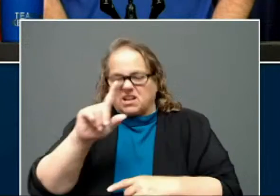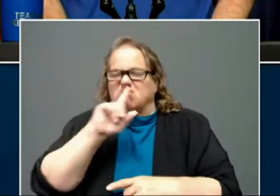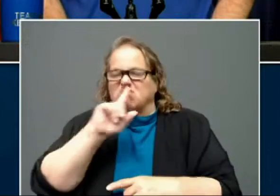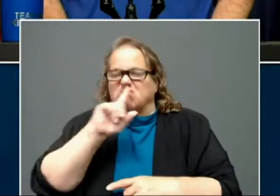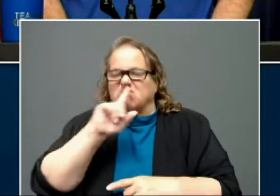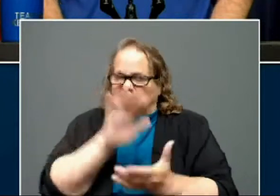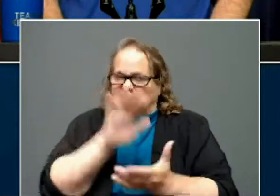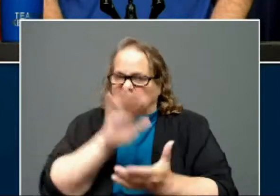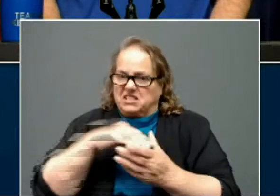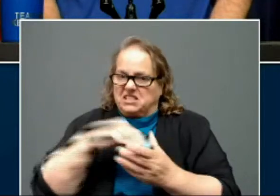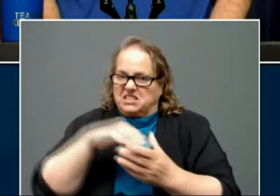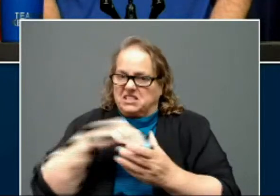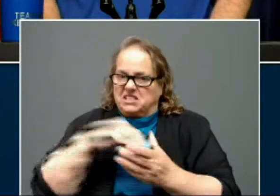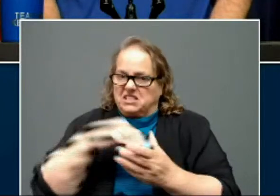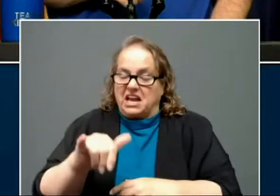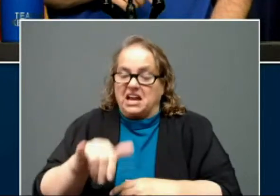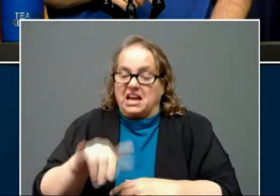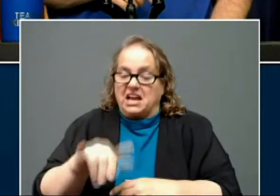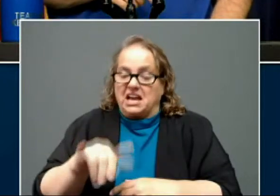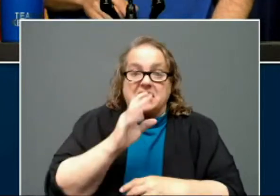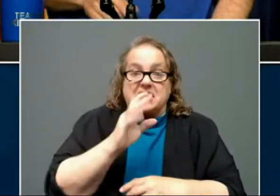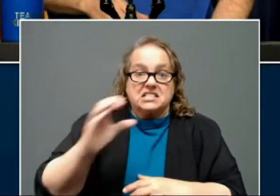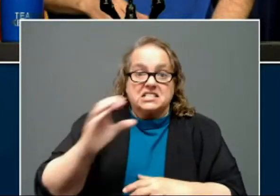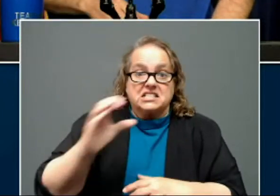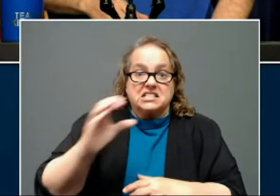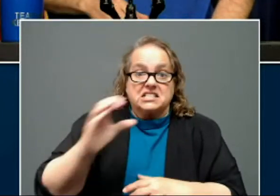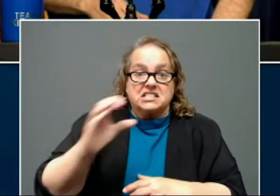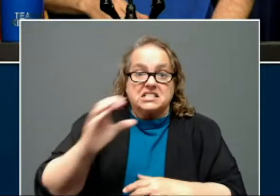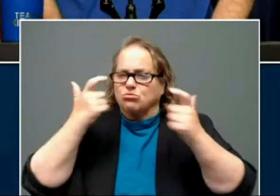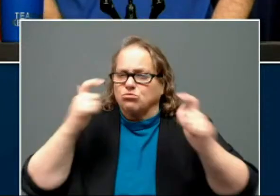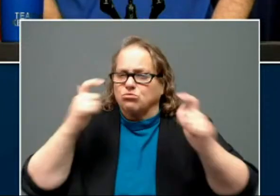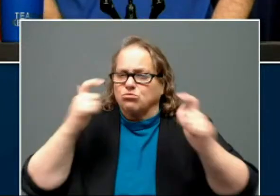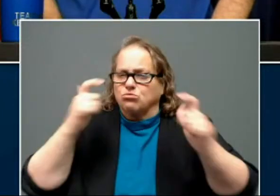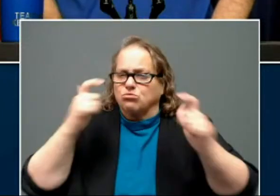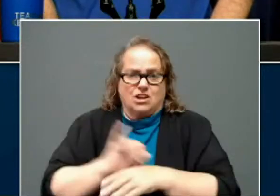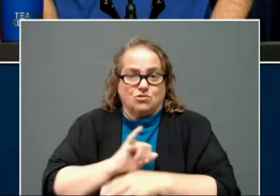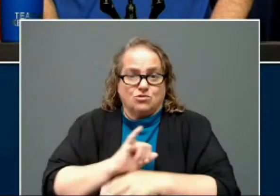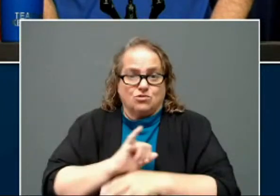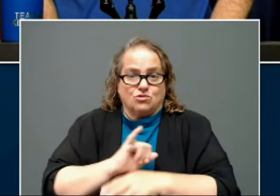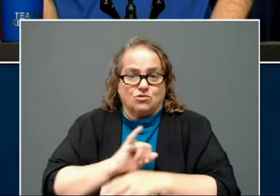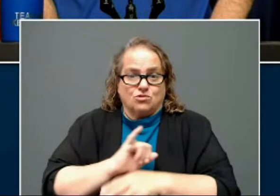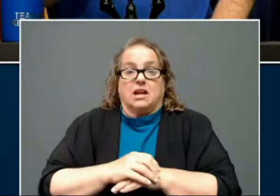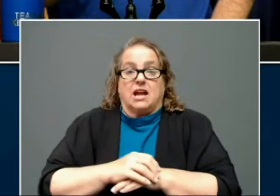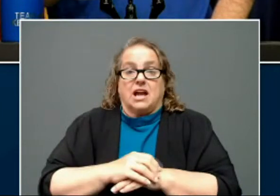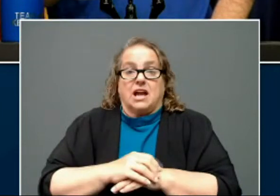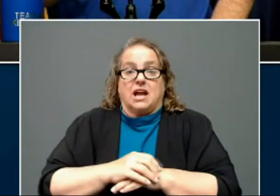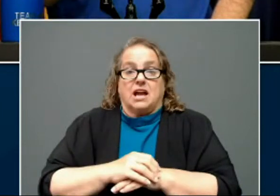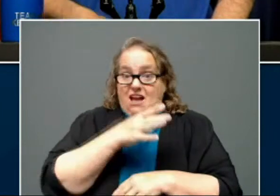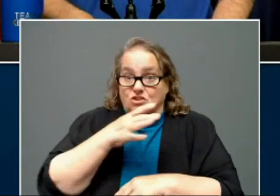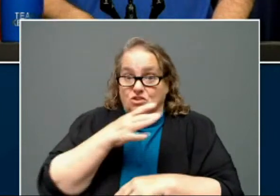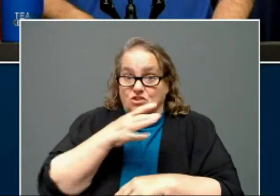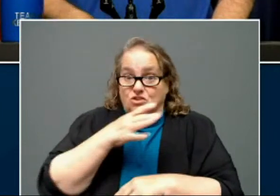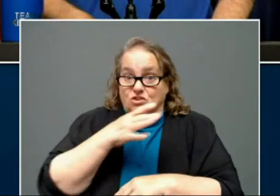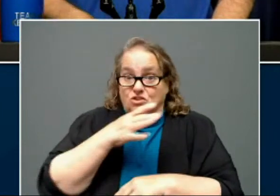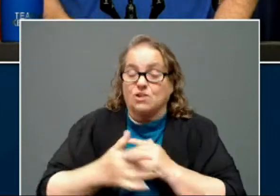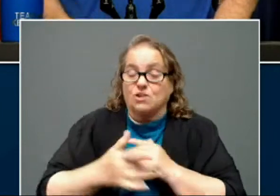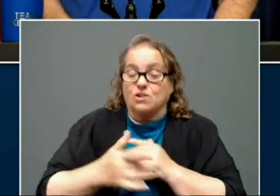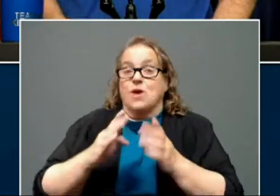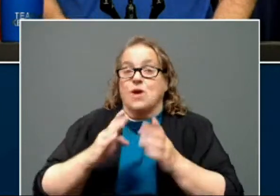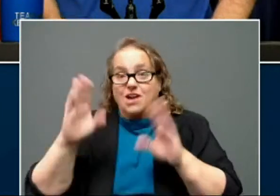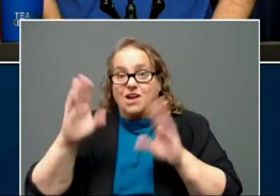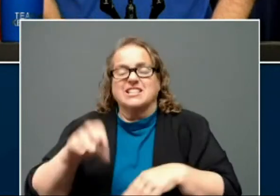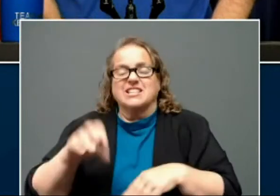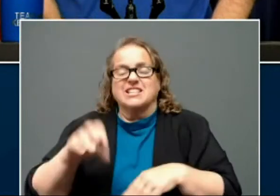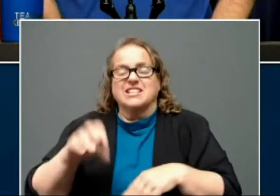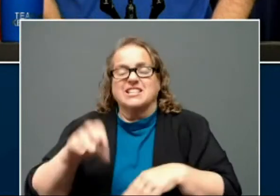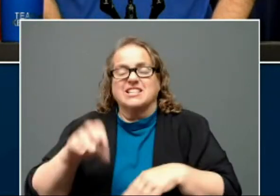KCC serves a wide range of industries, from agritech-related businesses and restaurants to healthcare facilities and even school districts. After